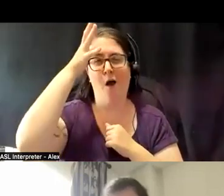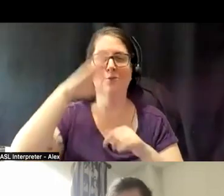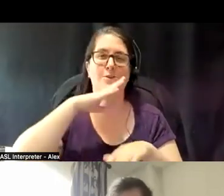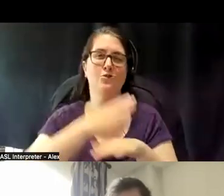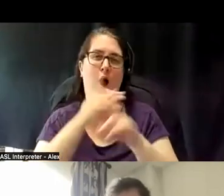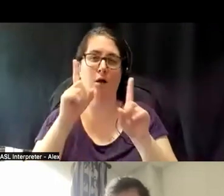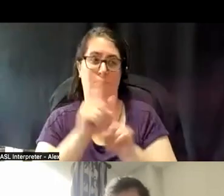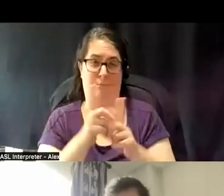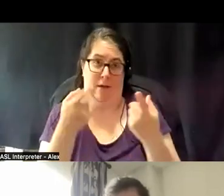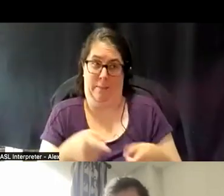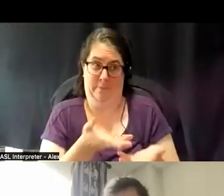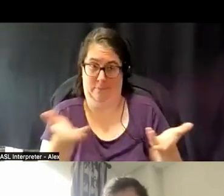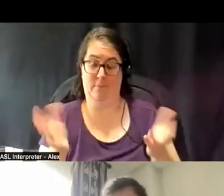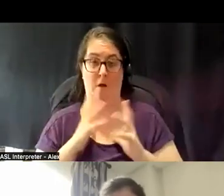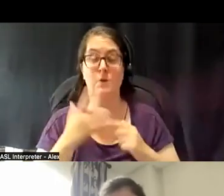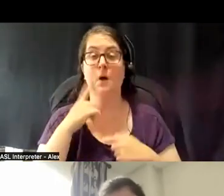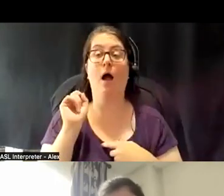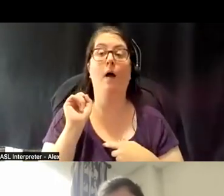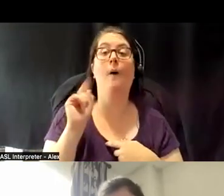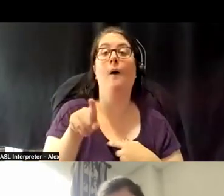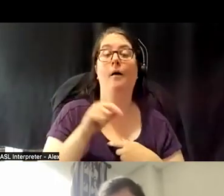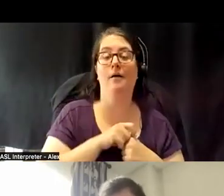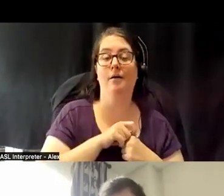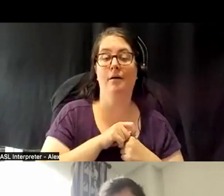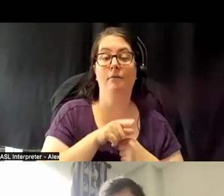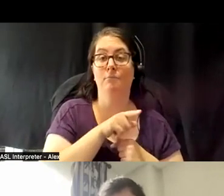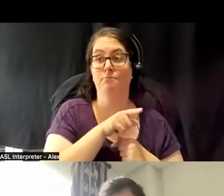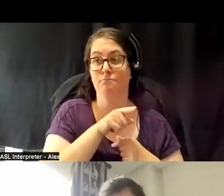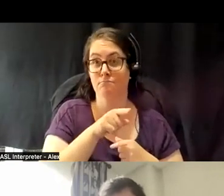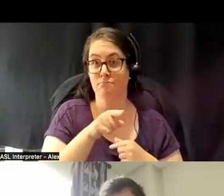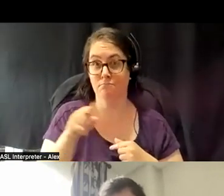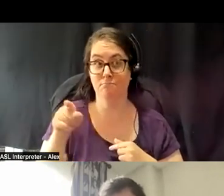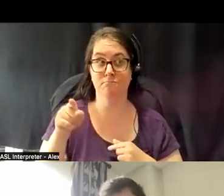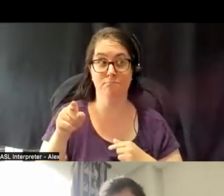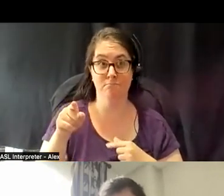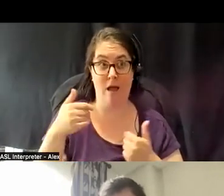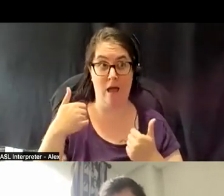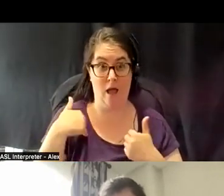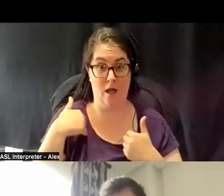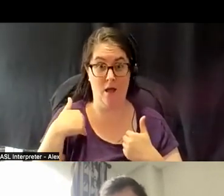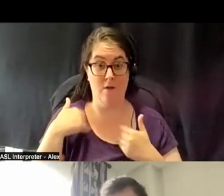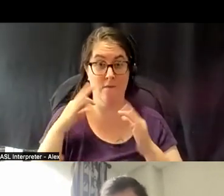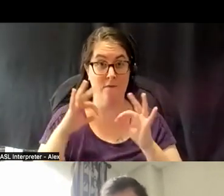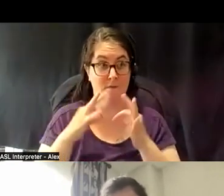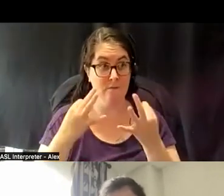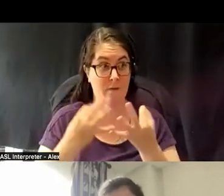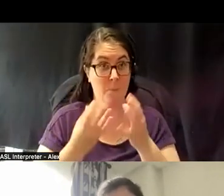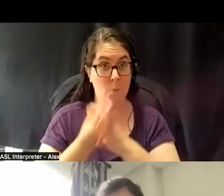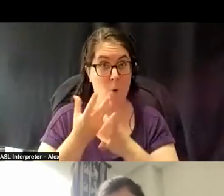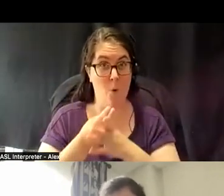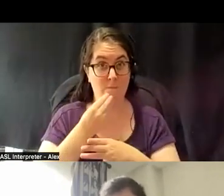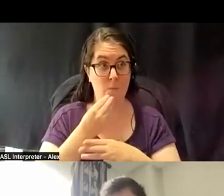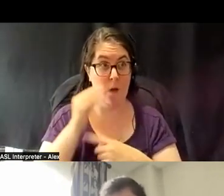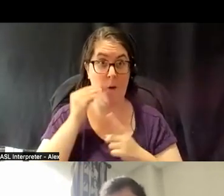by chance. And I posed the question, you know, how many of us come from families that were growing food back